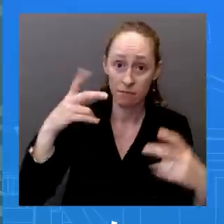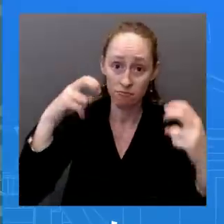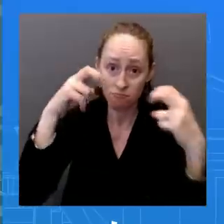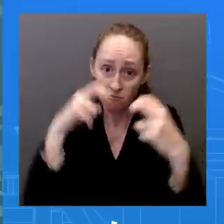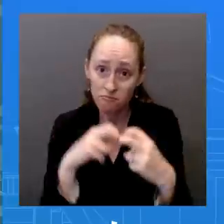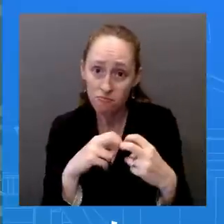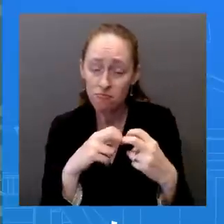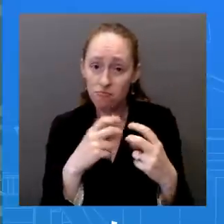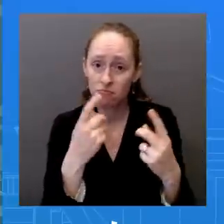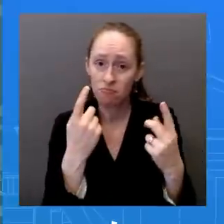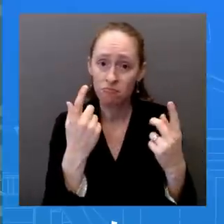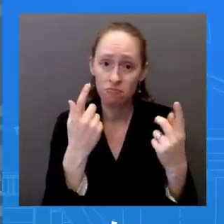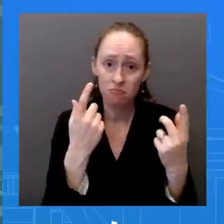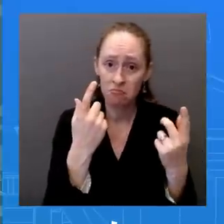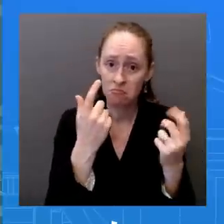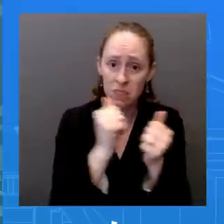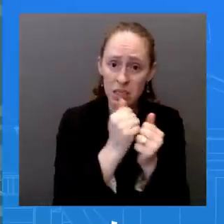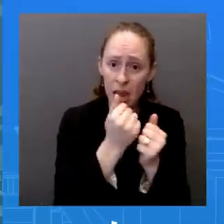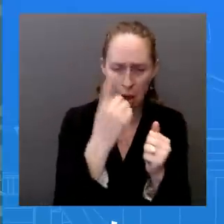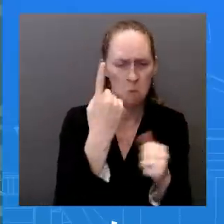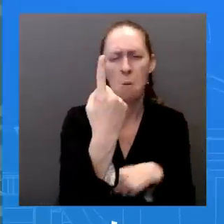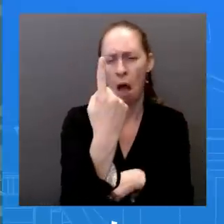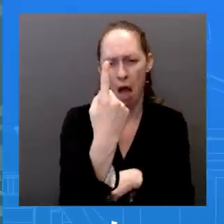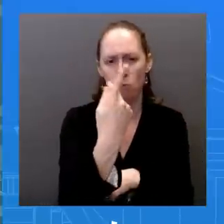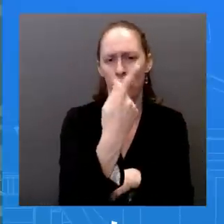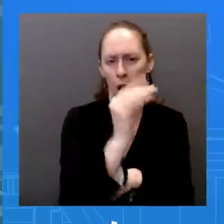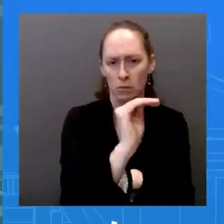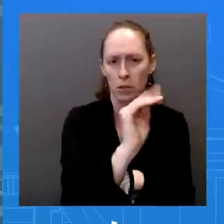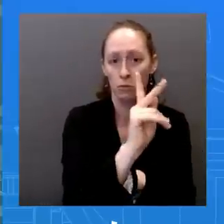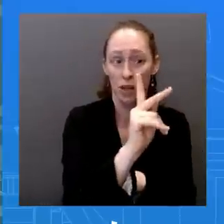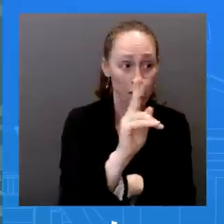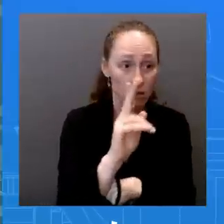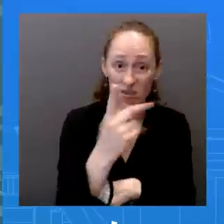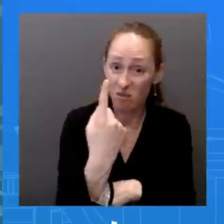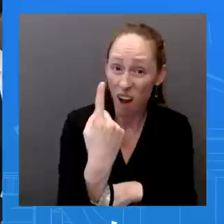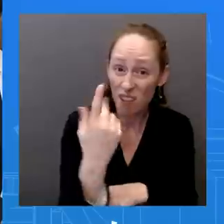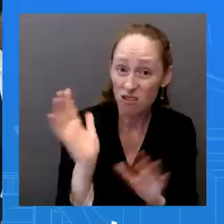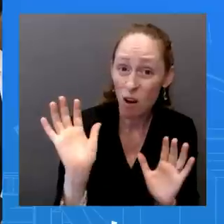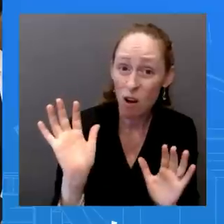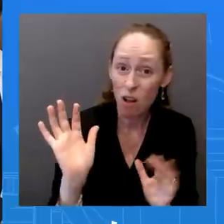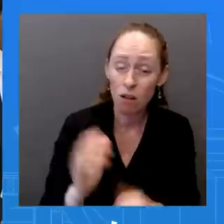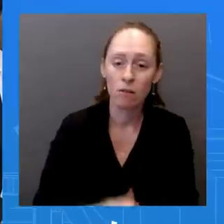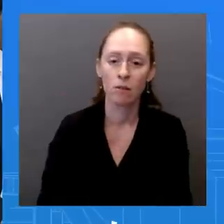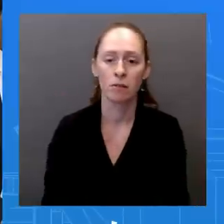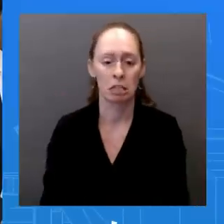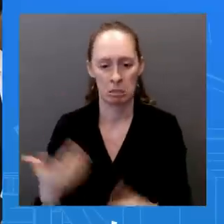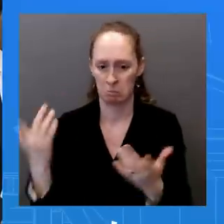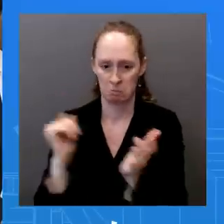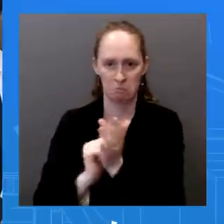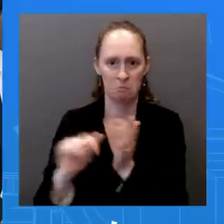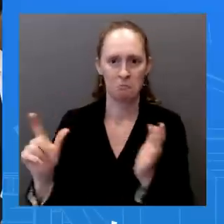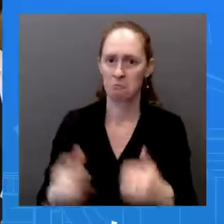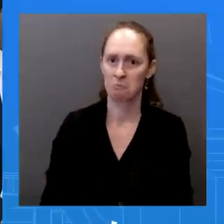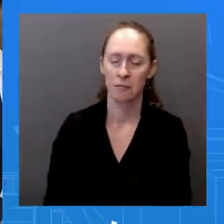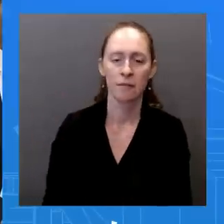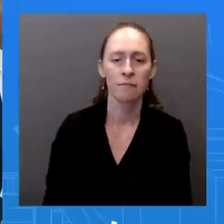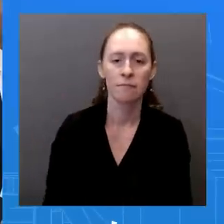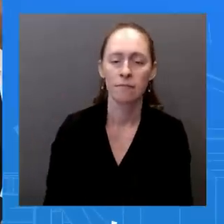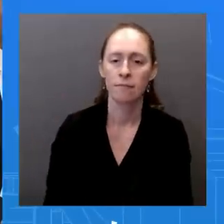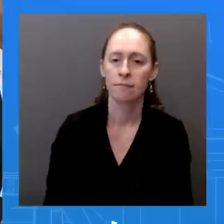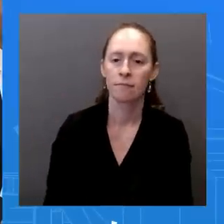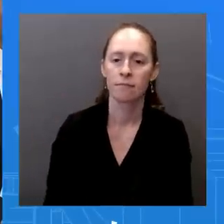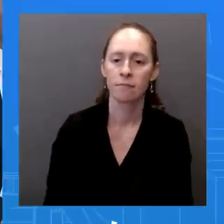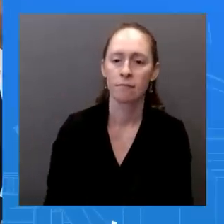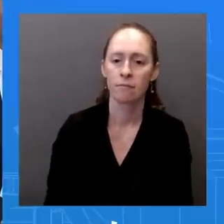else to preview from what Jake laid out moments ago. And then on Puerto Rico, I was just curious, you spoke at the top